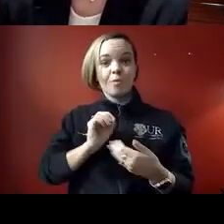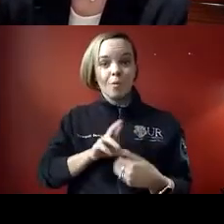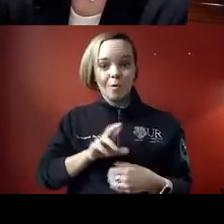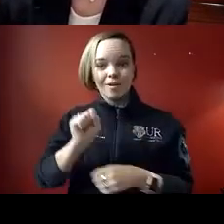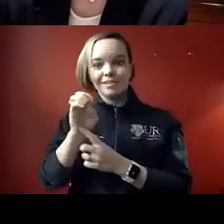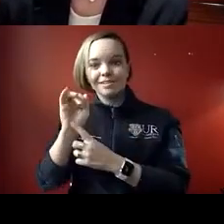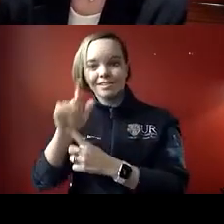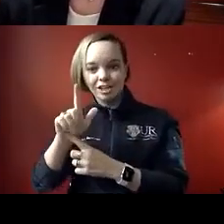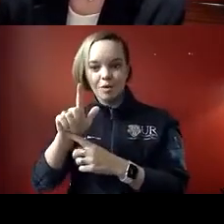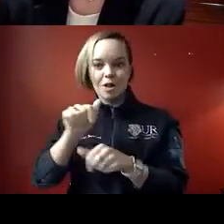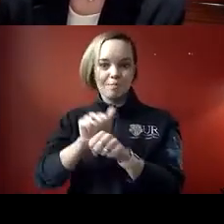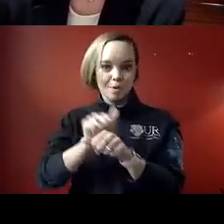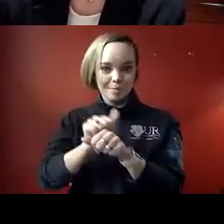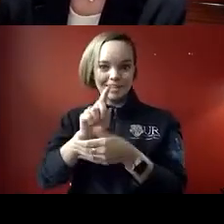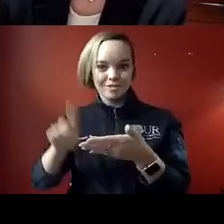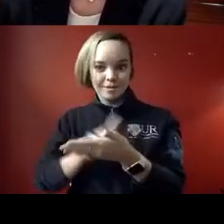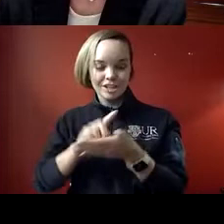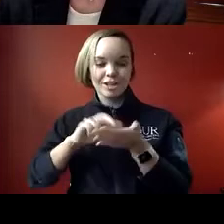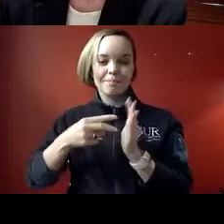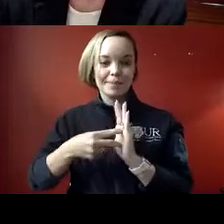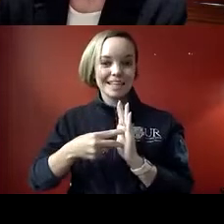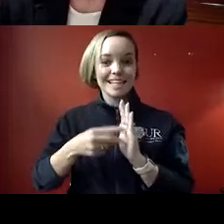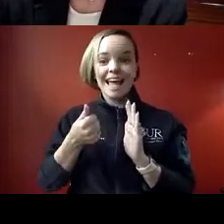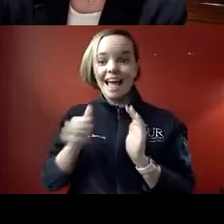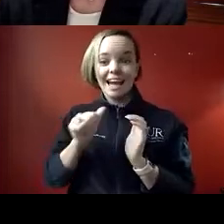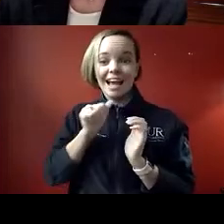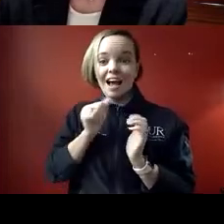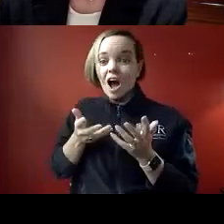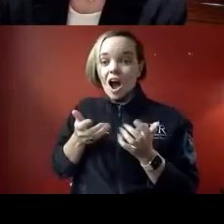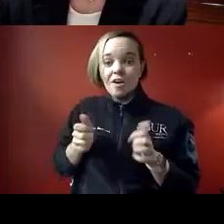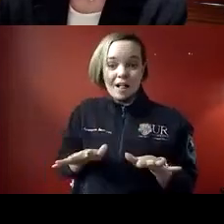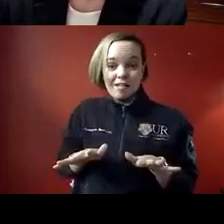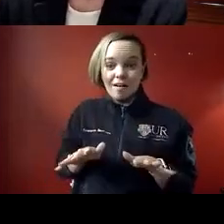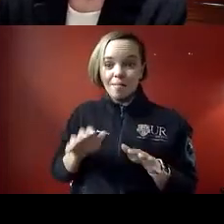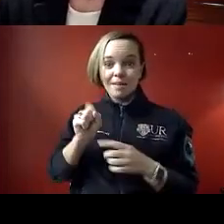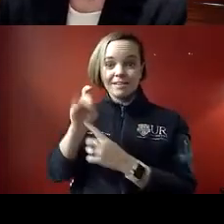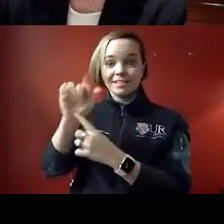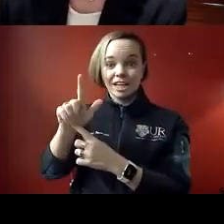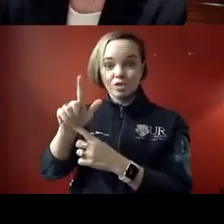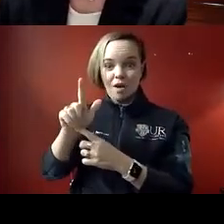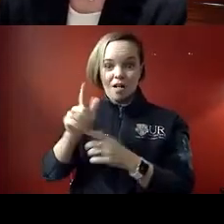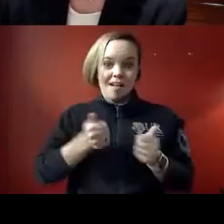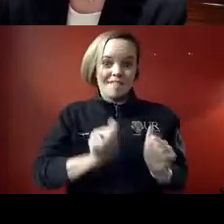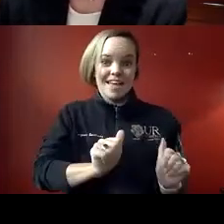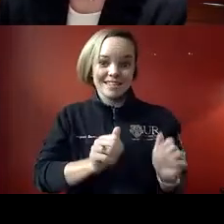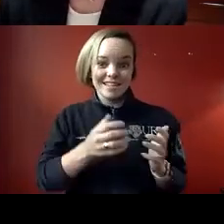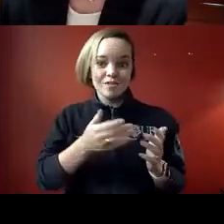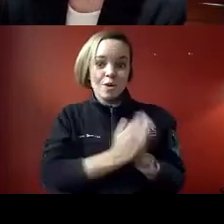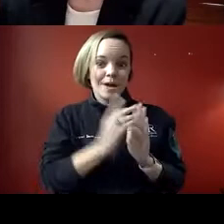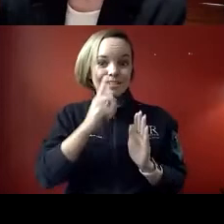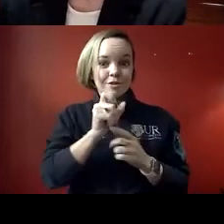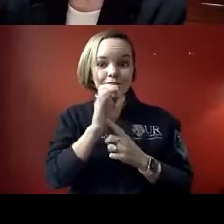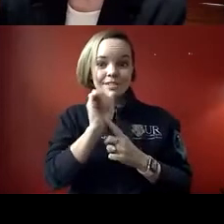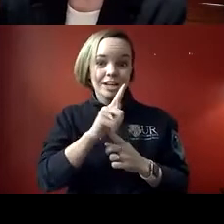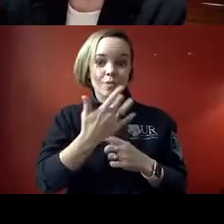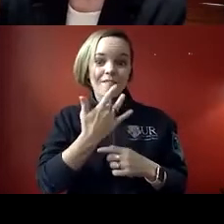employment discrimination is unwelcome sexual advances, requests for sexual favors,